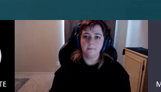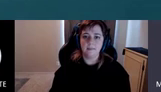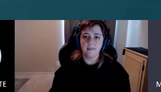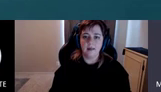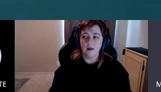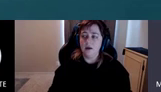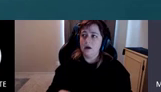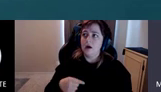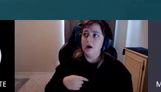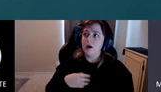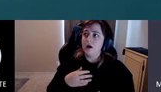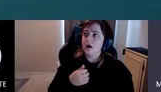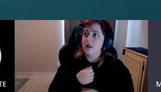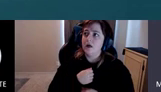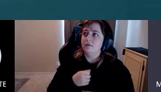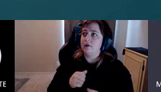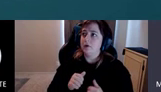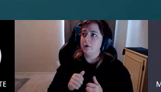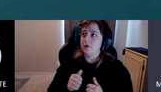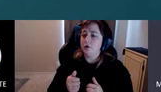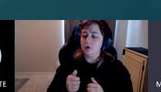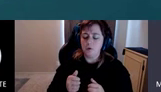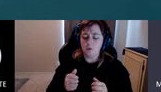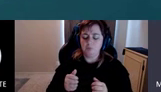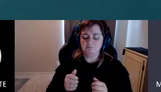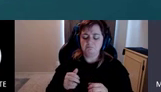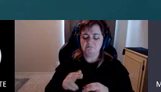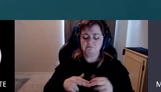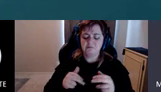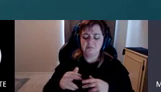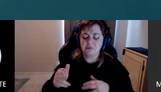being a facilitator of others' voices and stories.